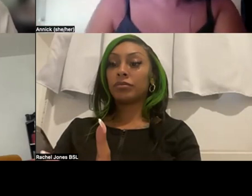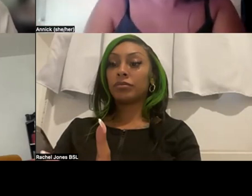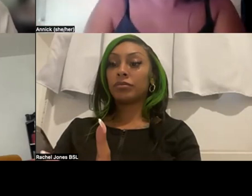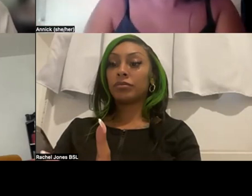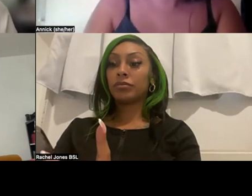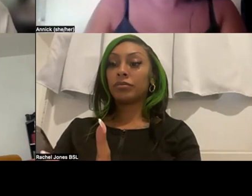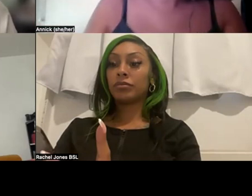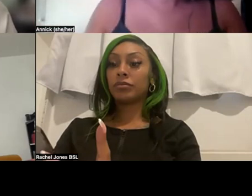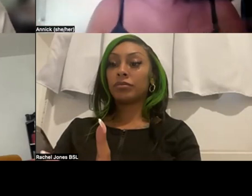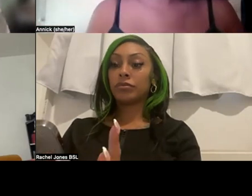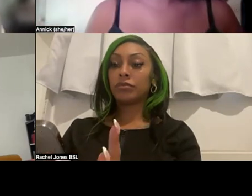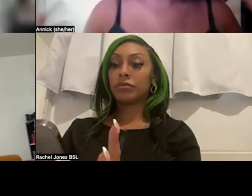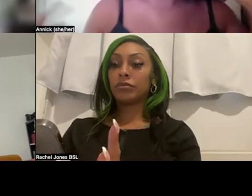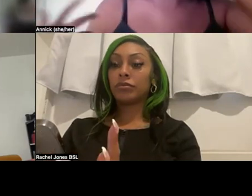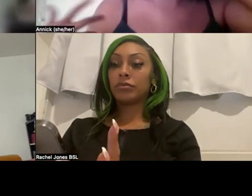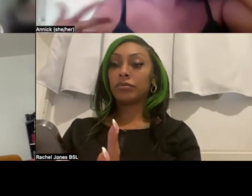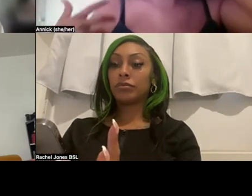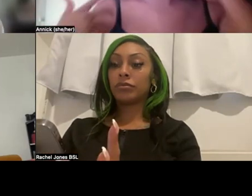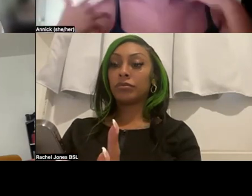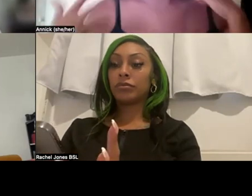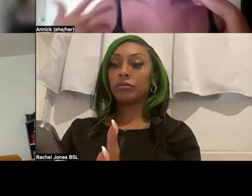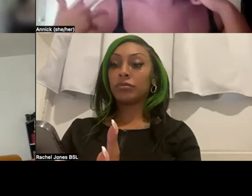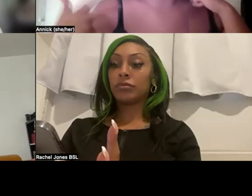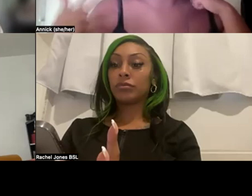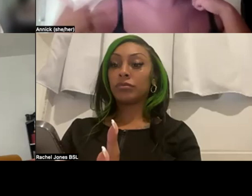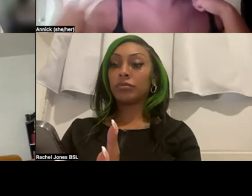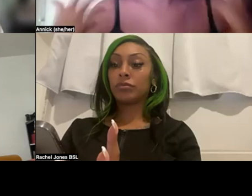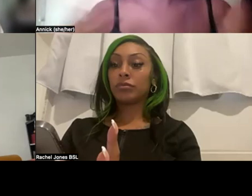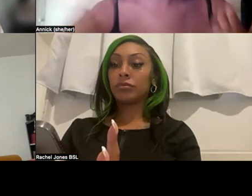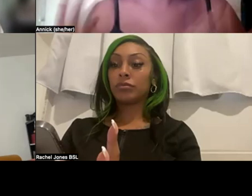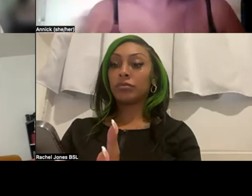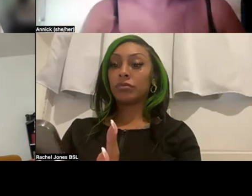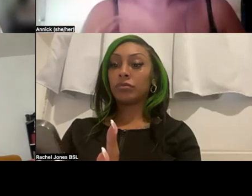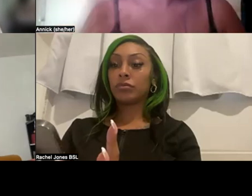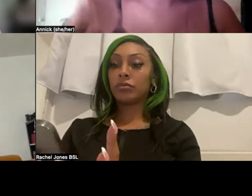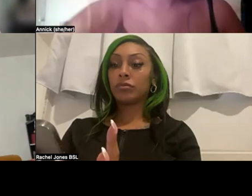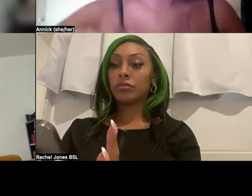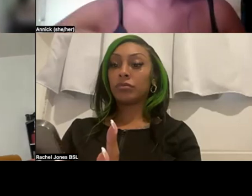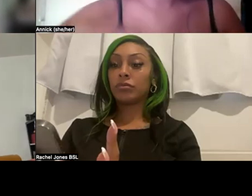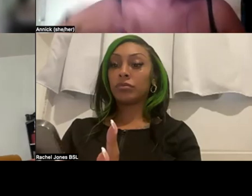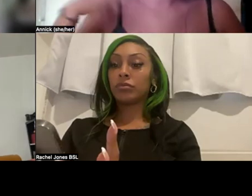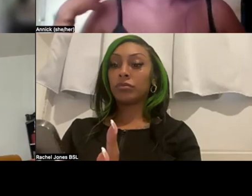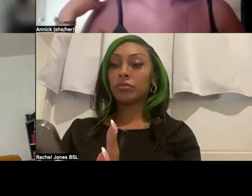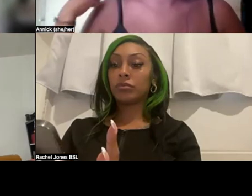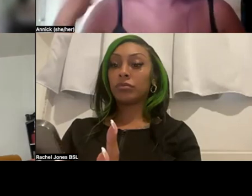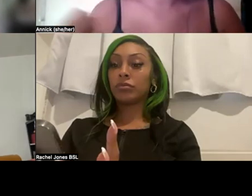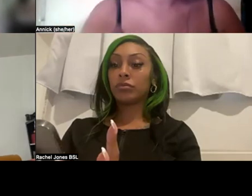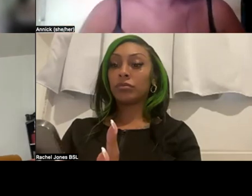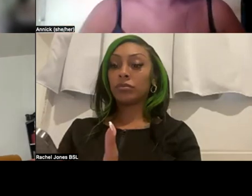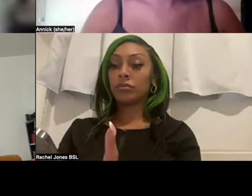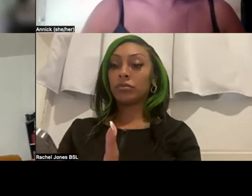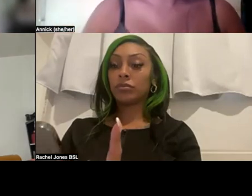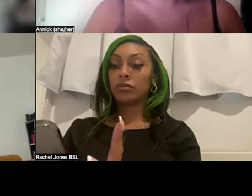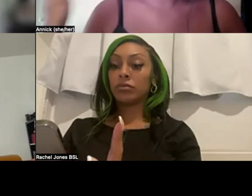mental health illnesses and things like that, know how data can be used against them and taking agency and power away from